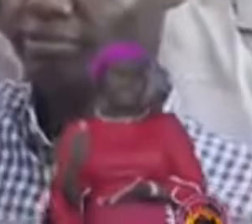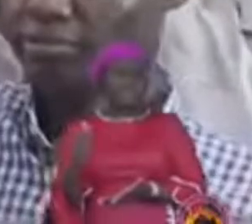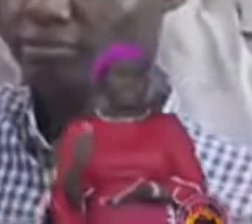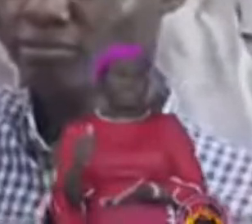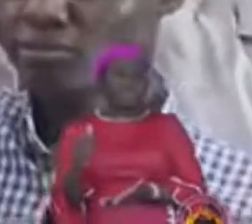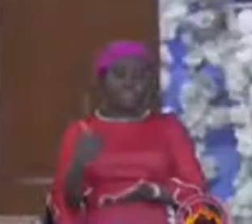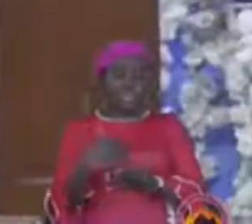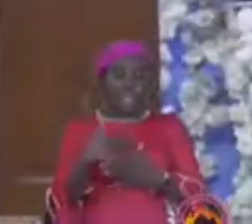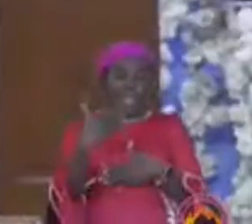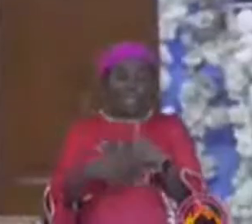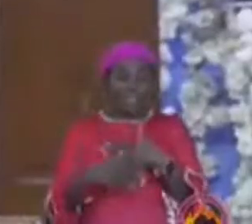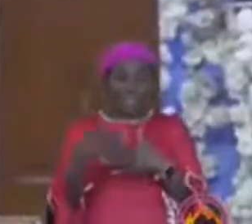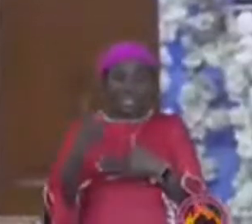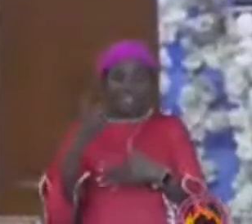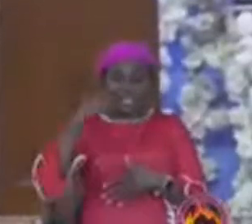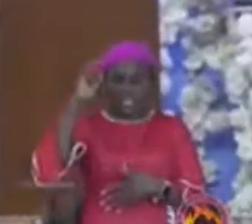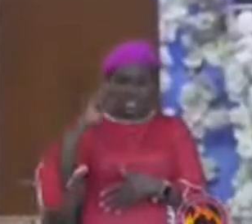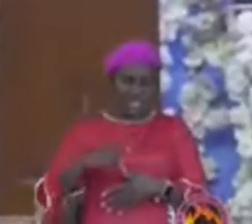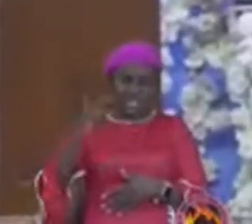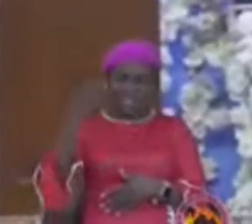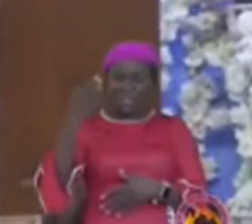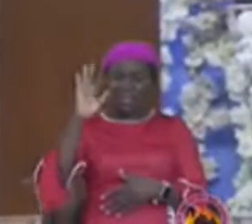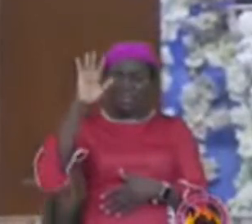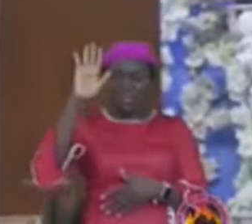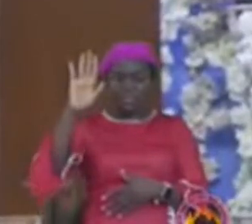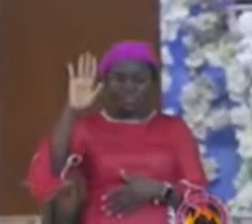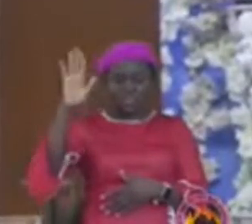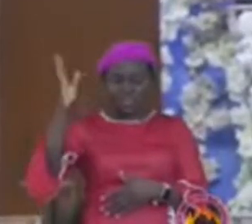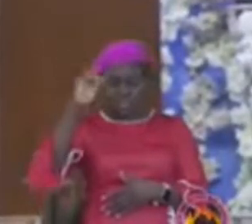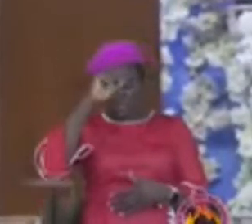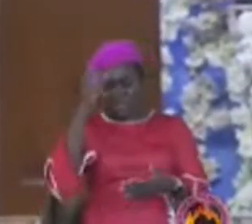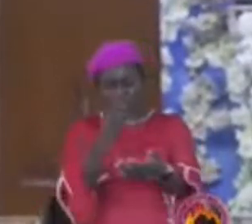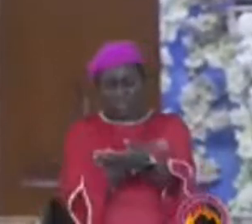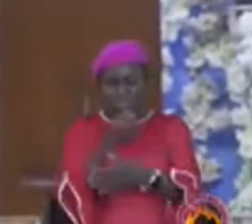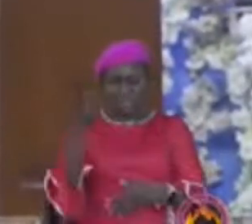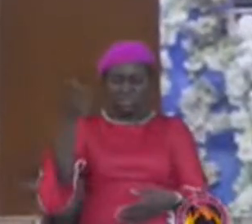after the order of your servant Moses,